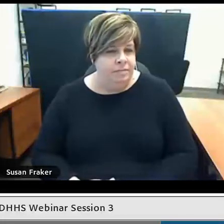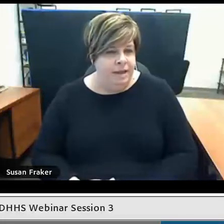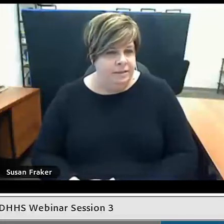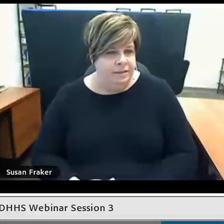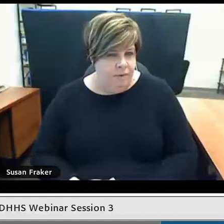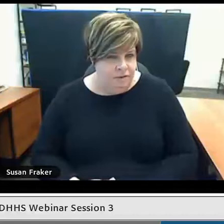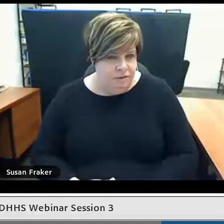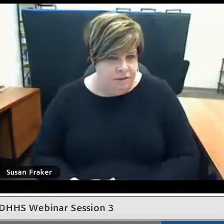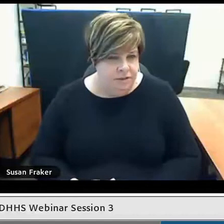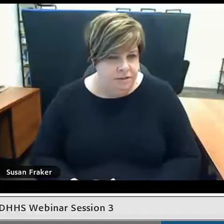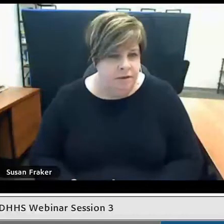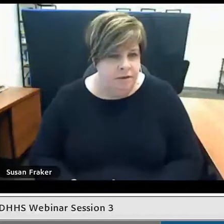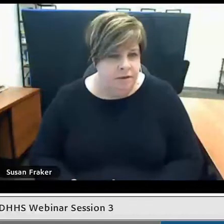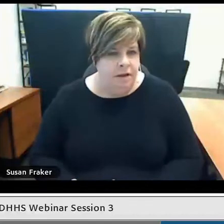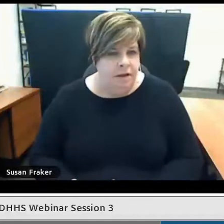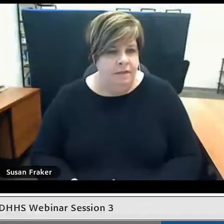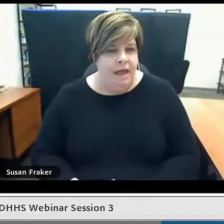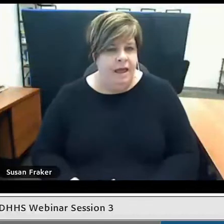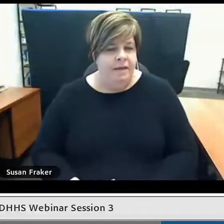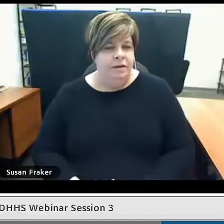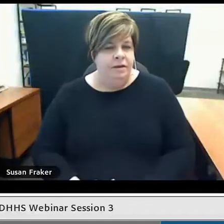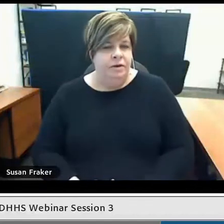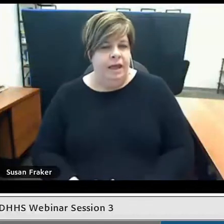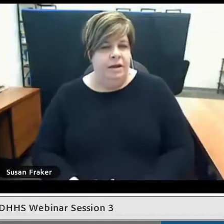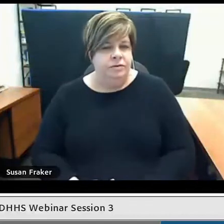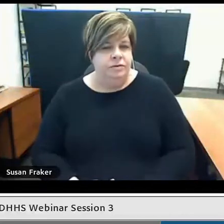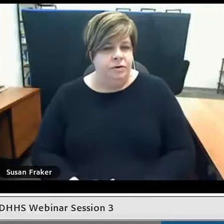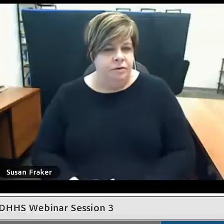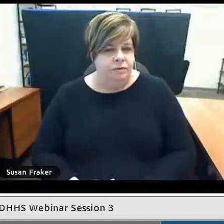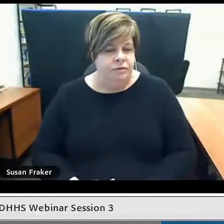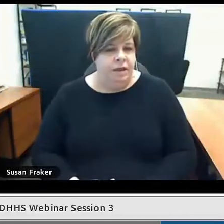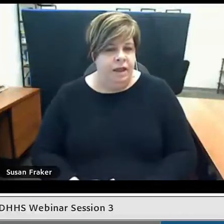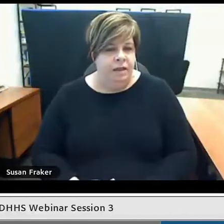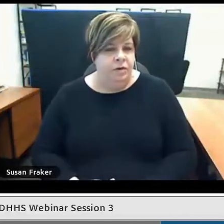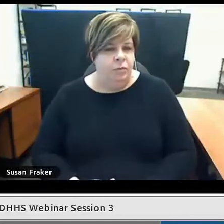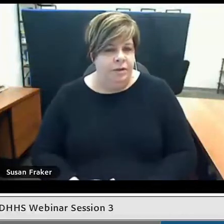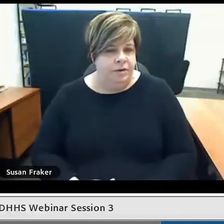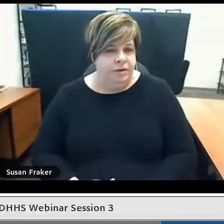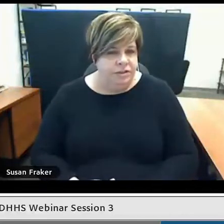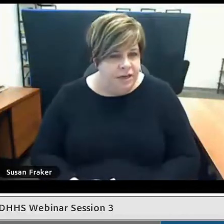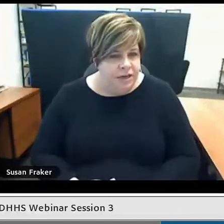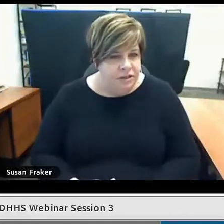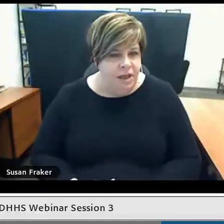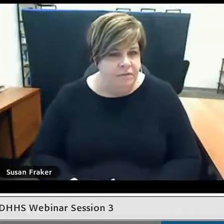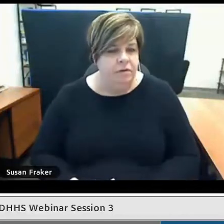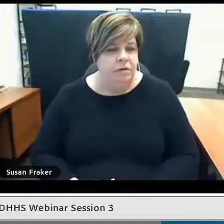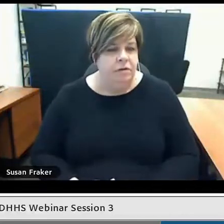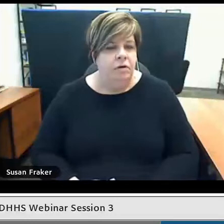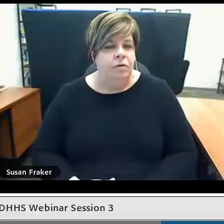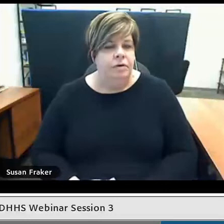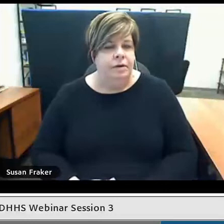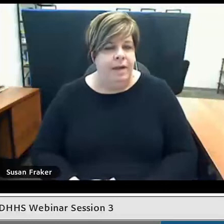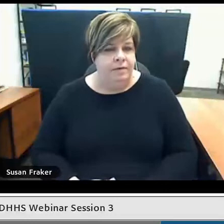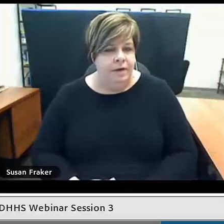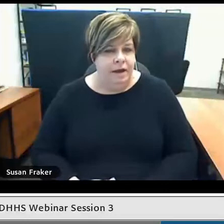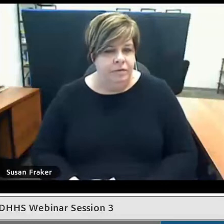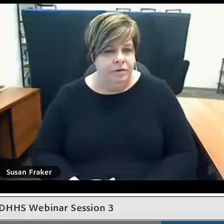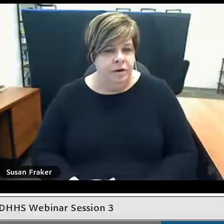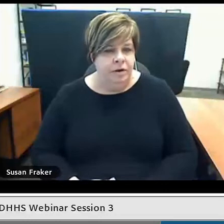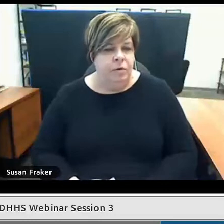And those are pretty basic questions that you can observe and learn more about their educational level or